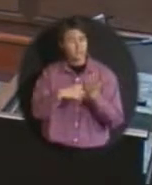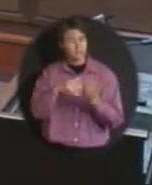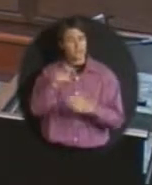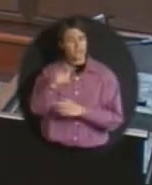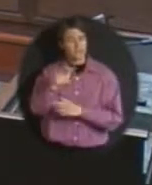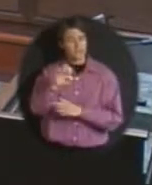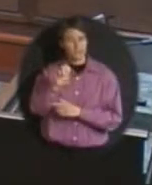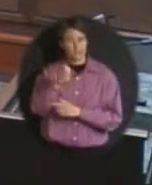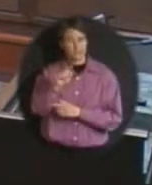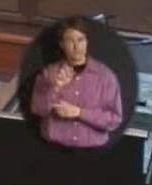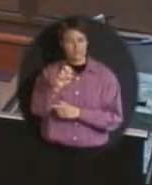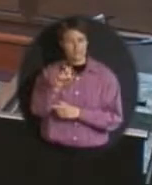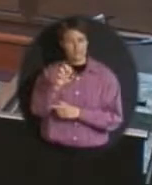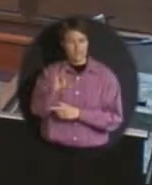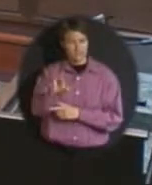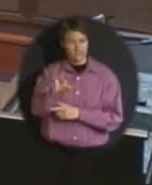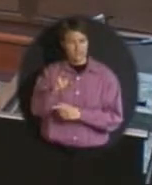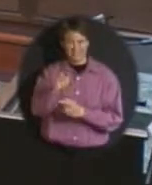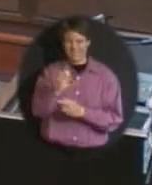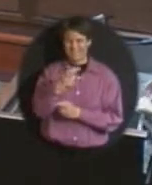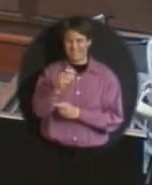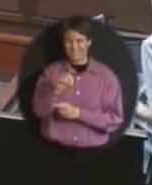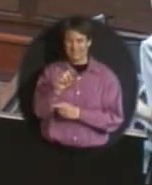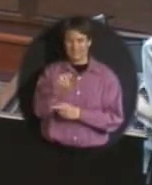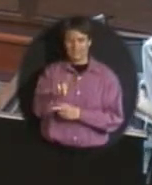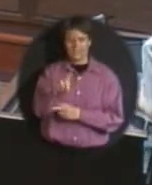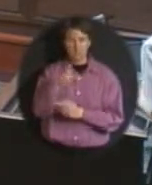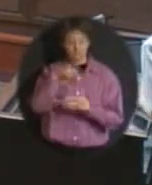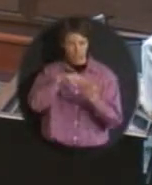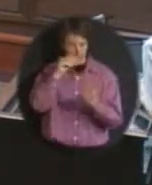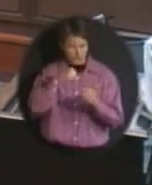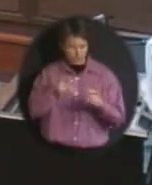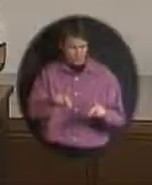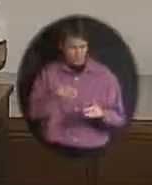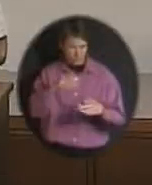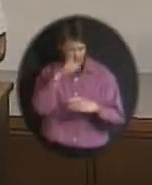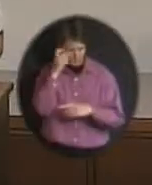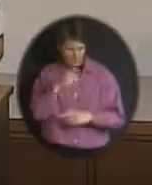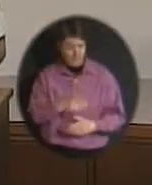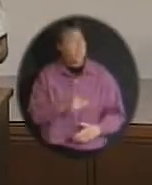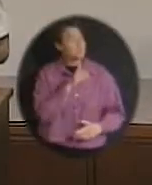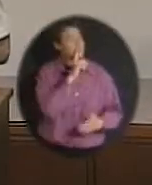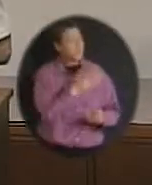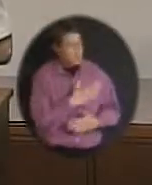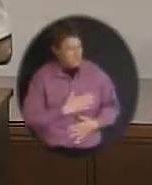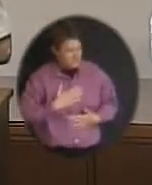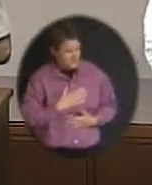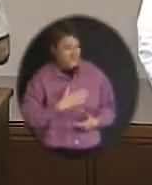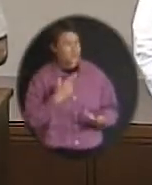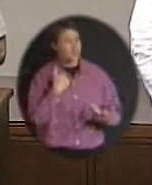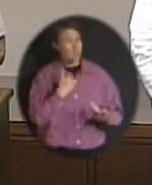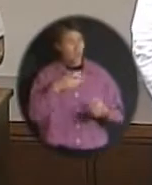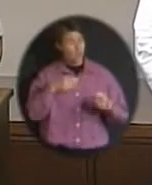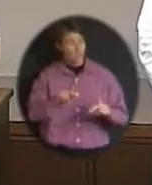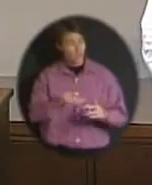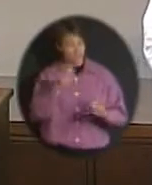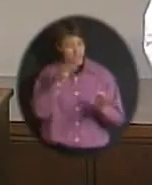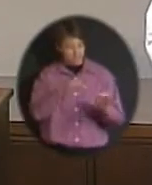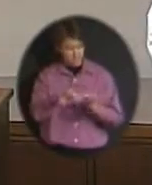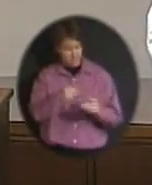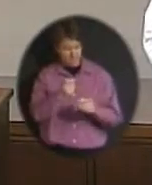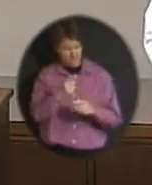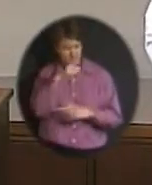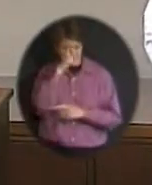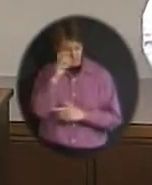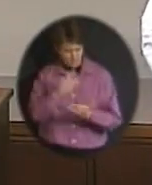opportunities for students during the summer months. So. We are very pleased to have the opportunity to tell you a little bit about summer school. Of course, summer